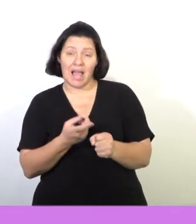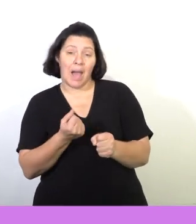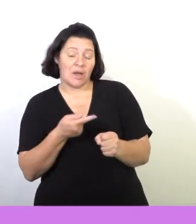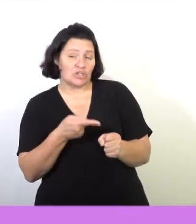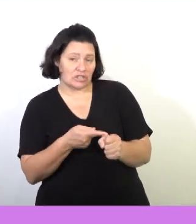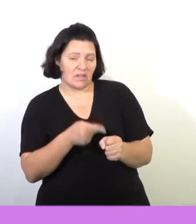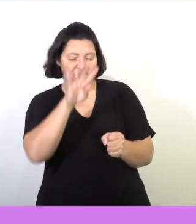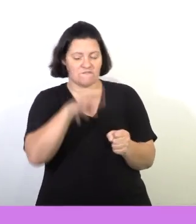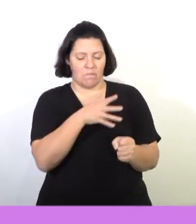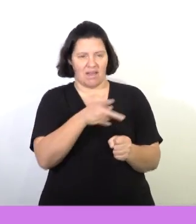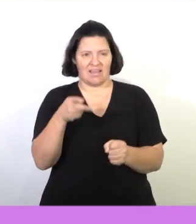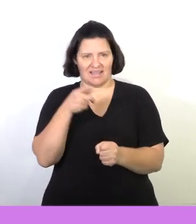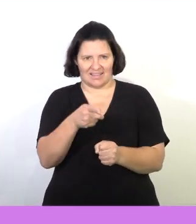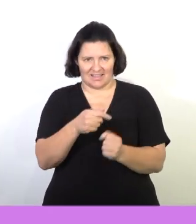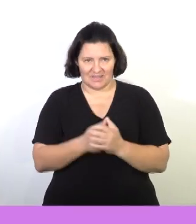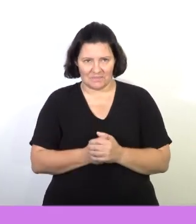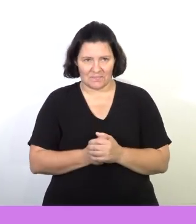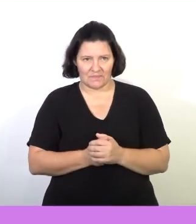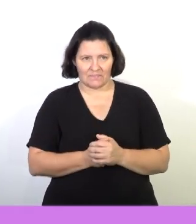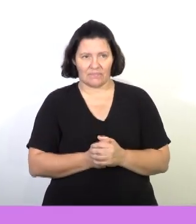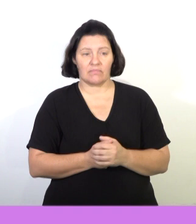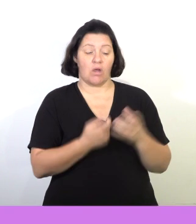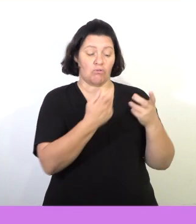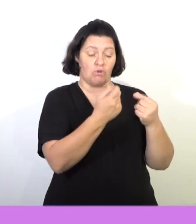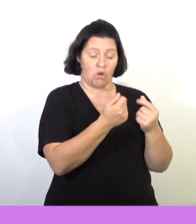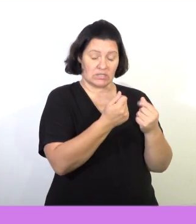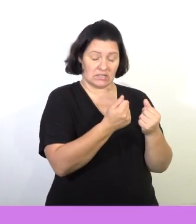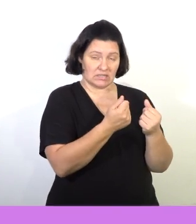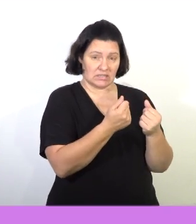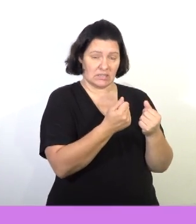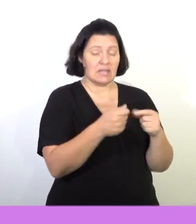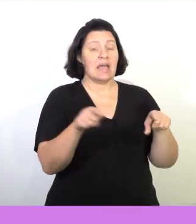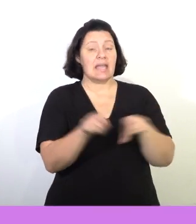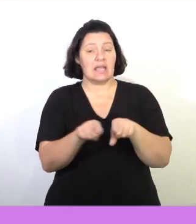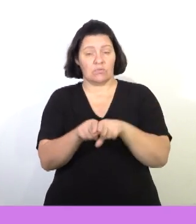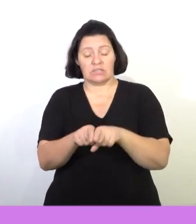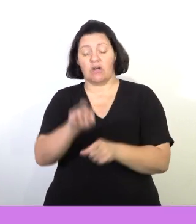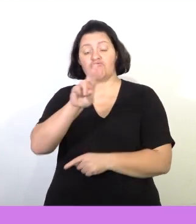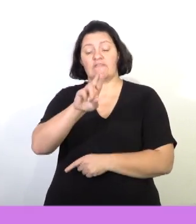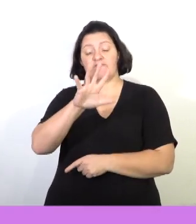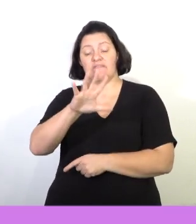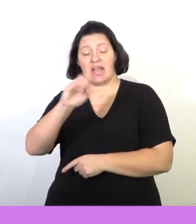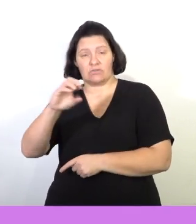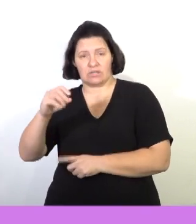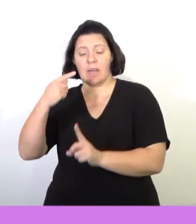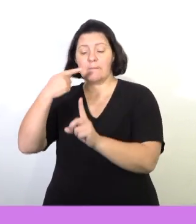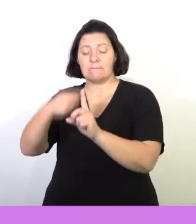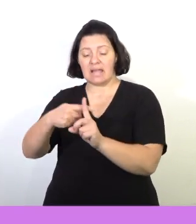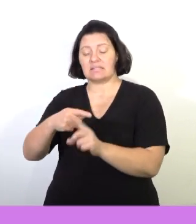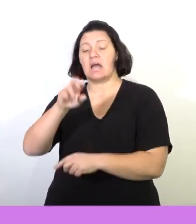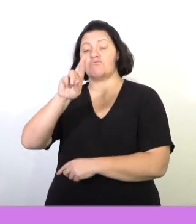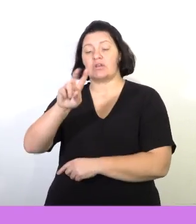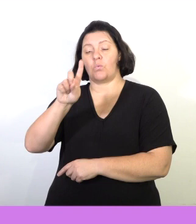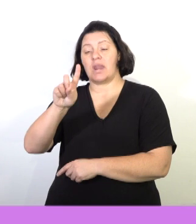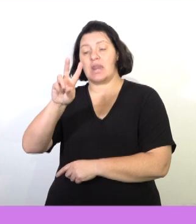hiring him is given by the following formula. Cost is equals to 500